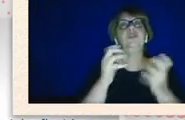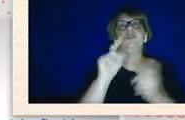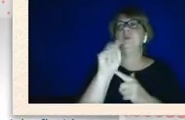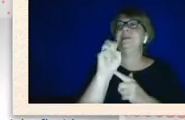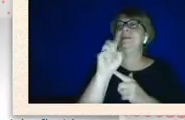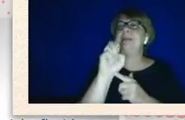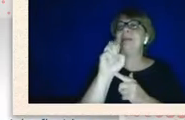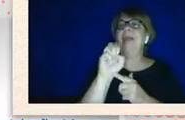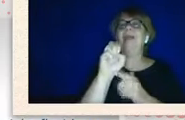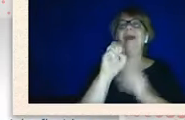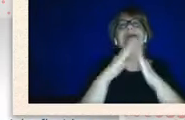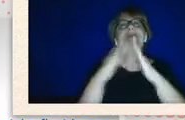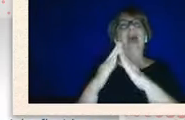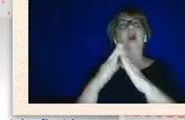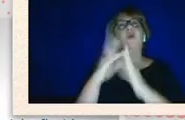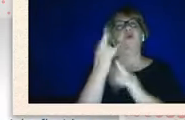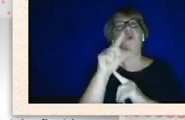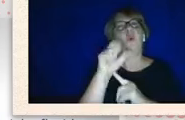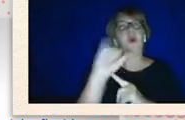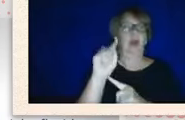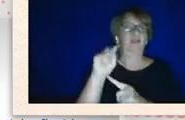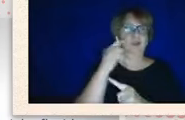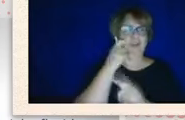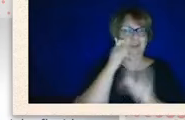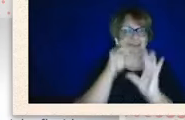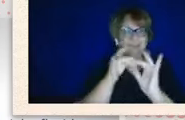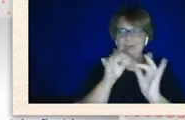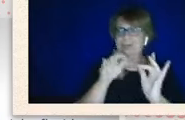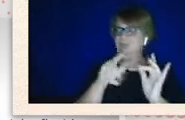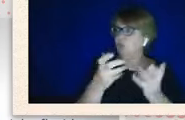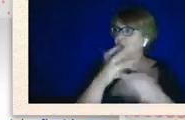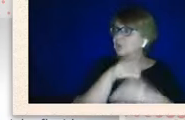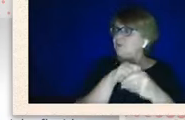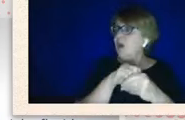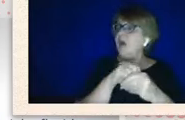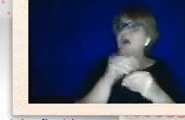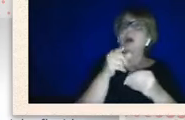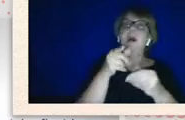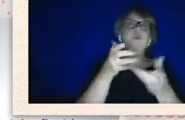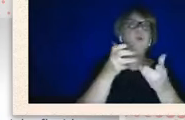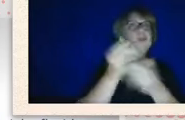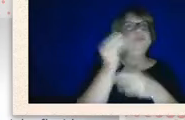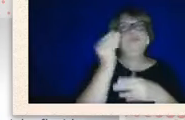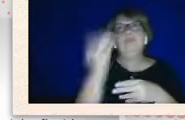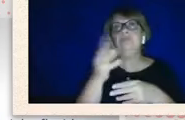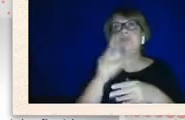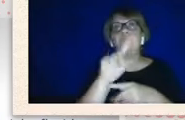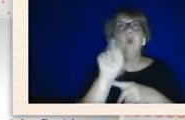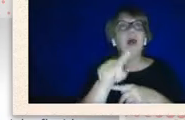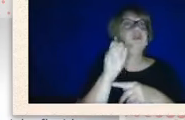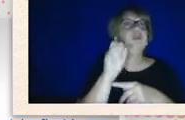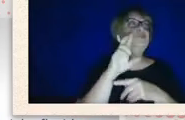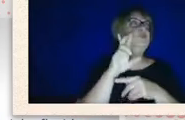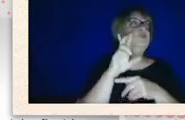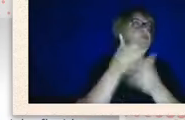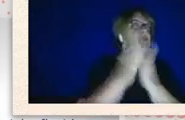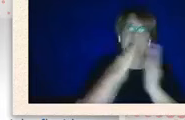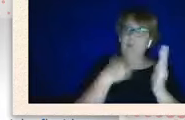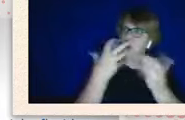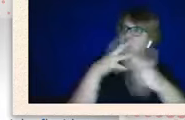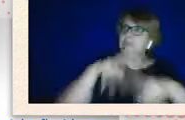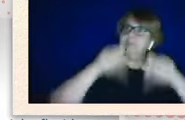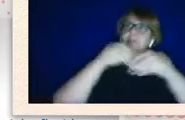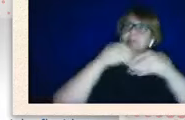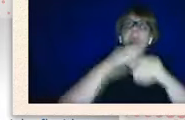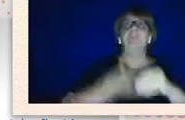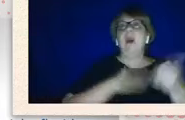talking about. So if you want to be involved in that or submit questions or ask that it be in your community, let us know. Join this working